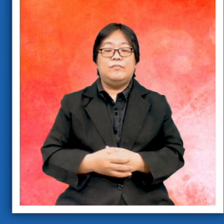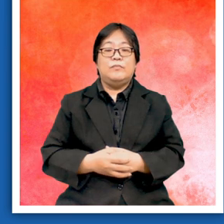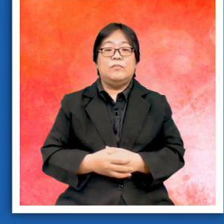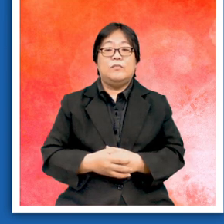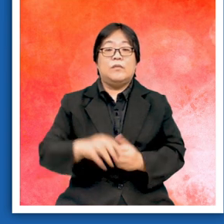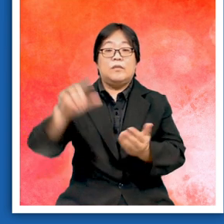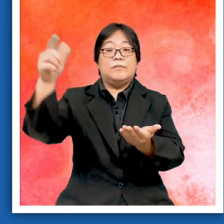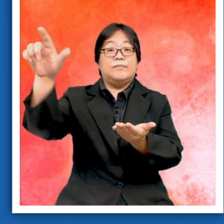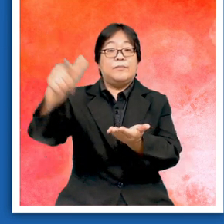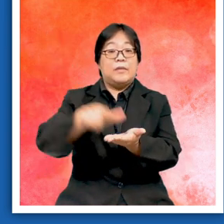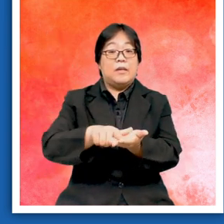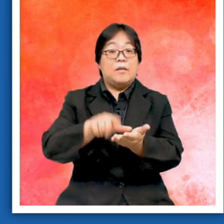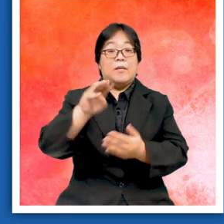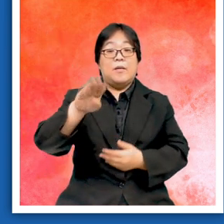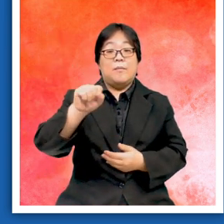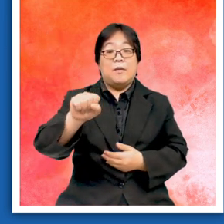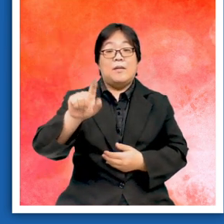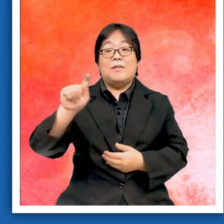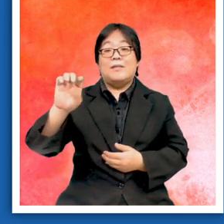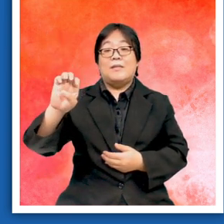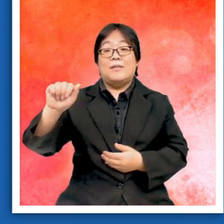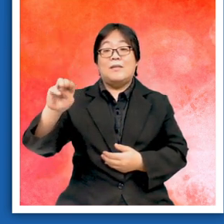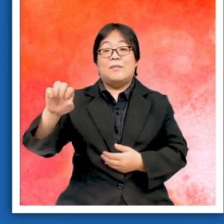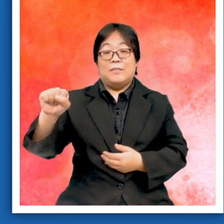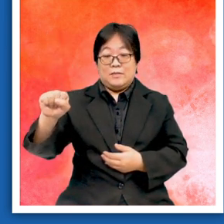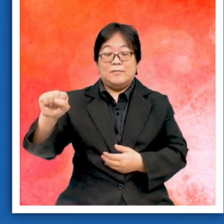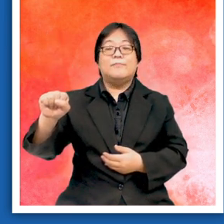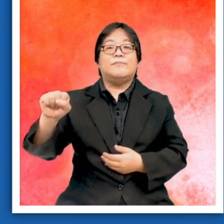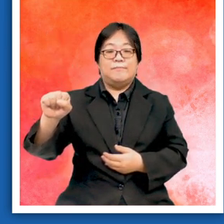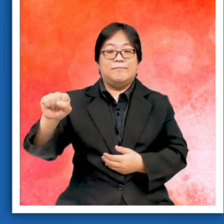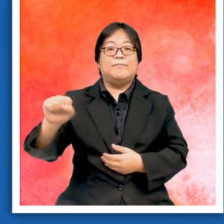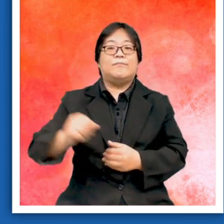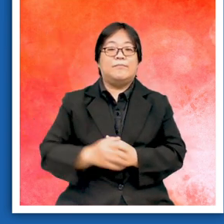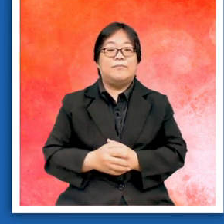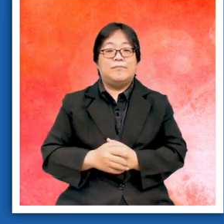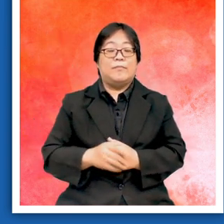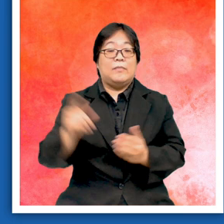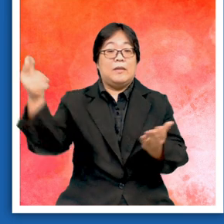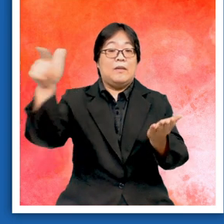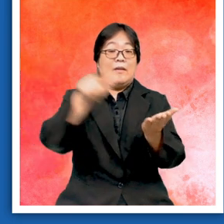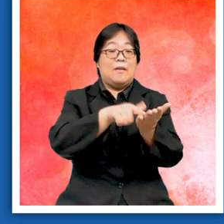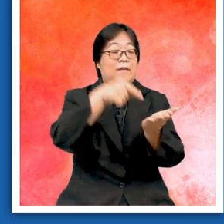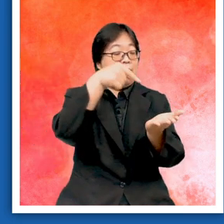download Microsoft Teams app to your phone.